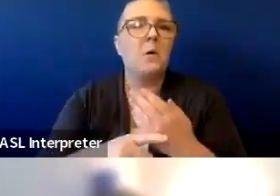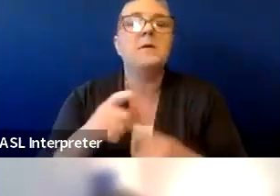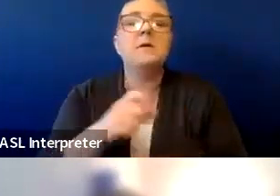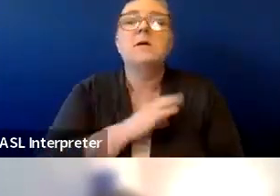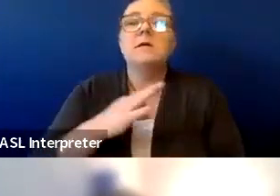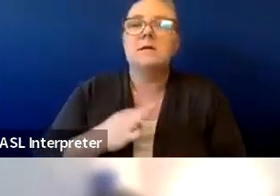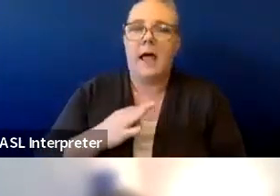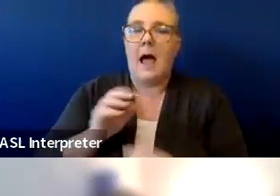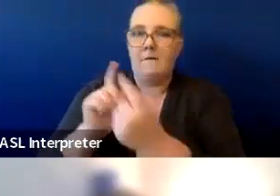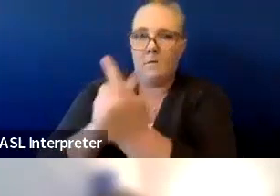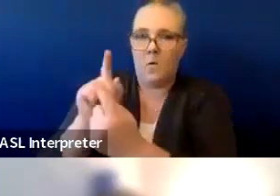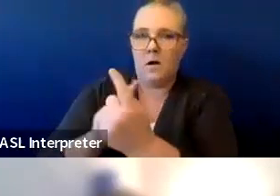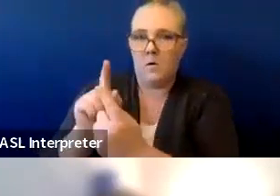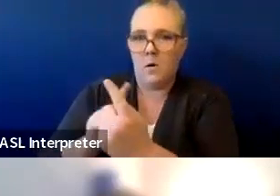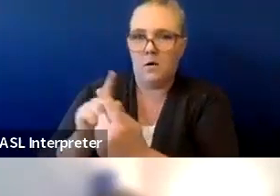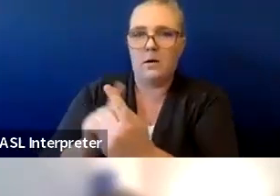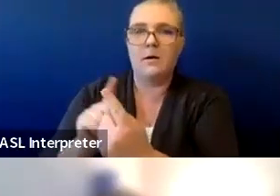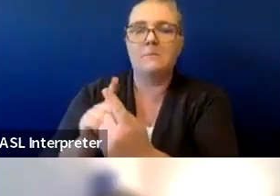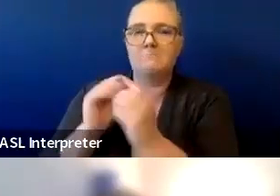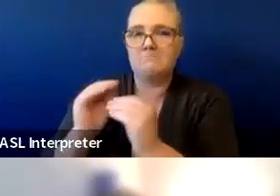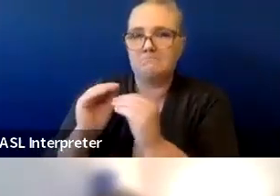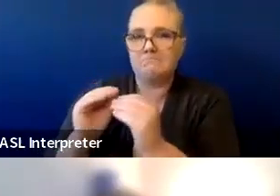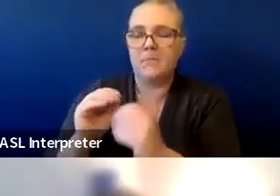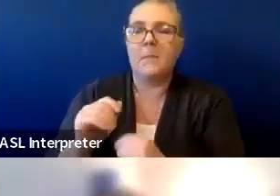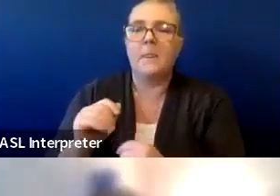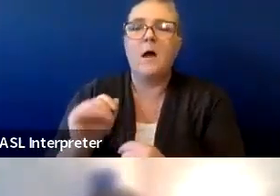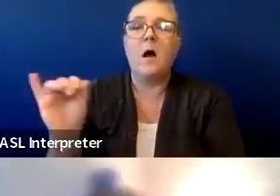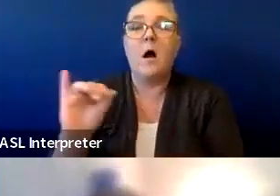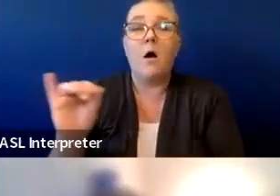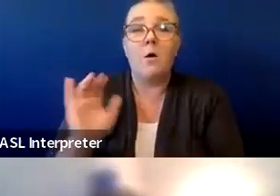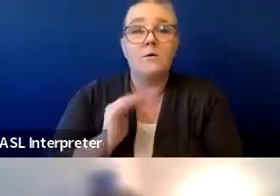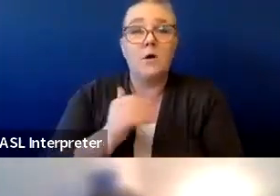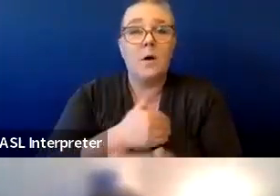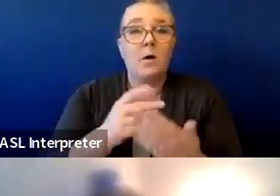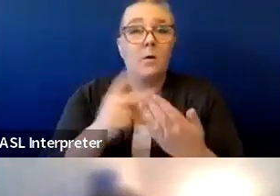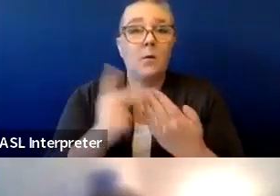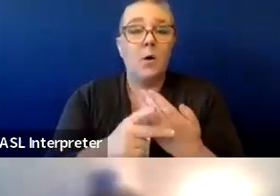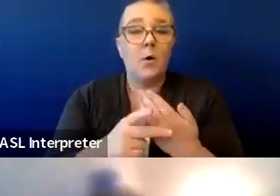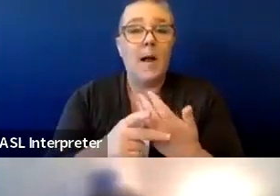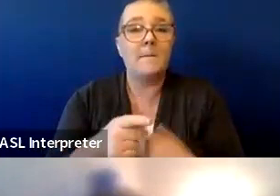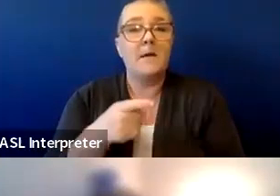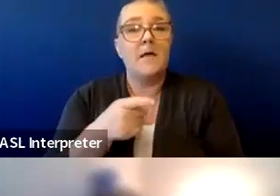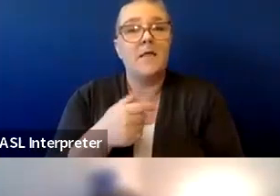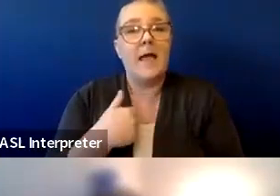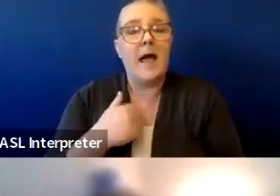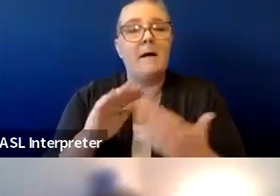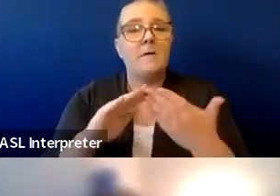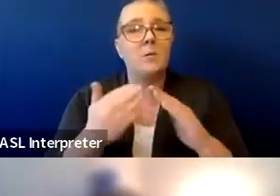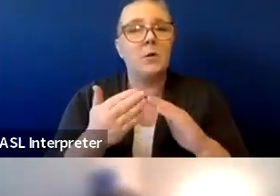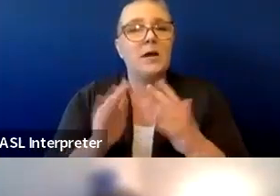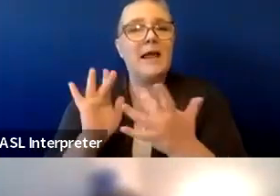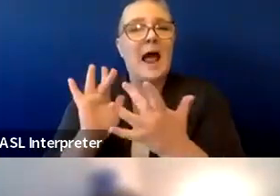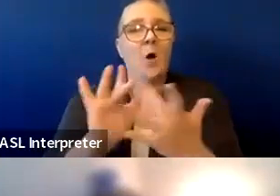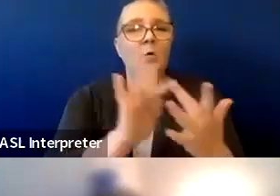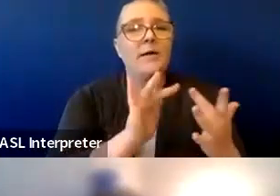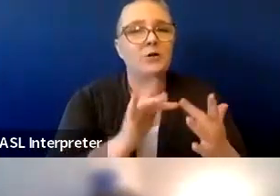working with them one-on-one. Also with our programs, they are doing community outreach for people